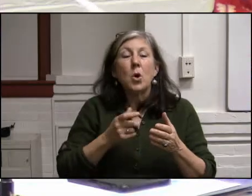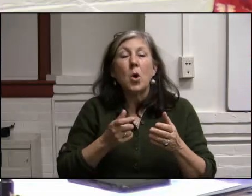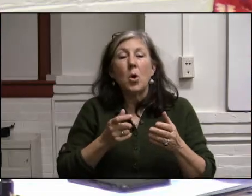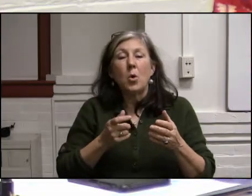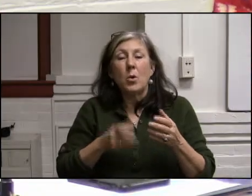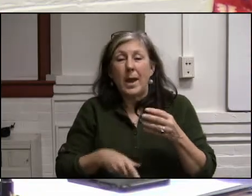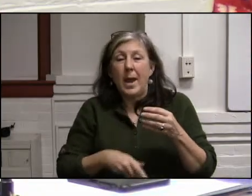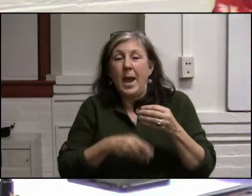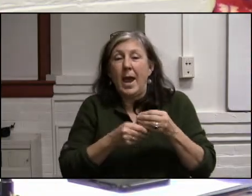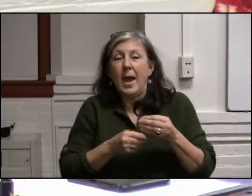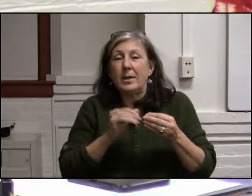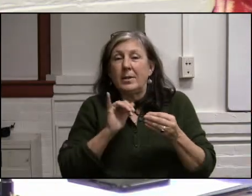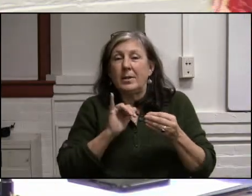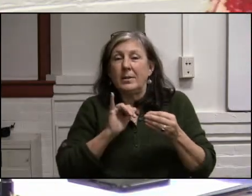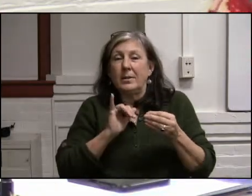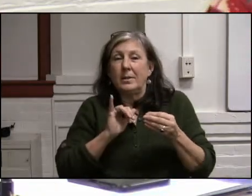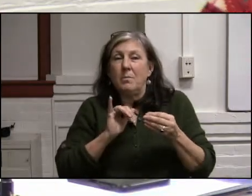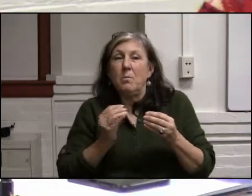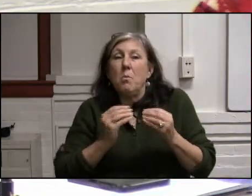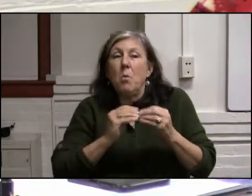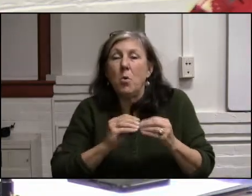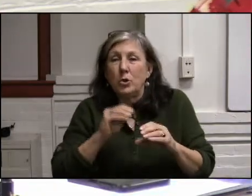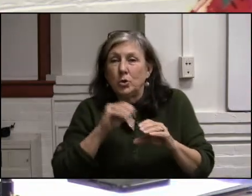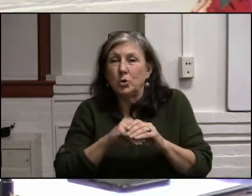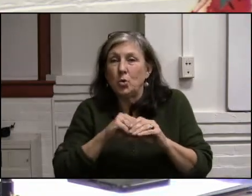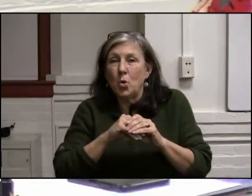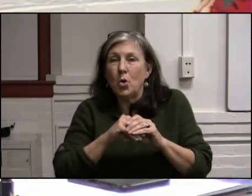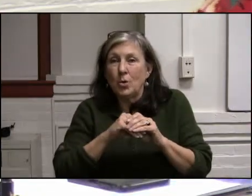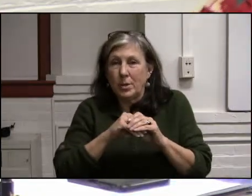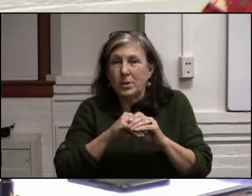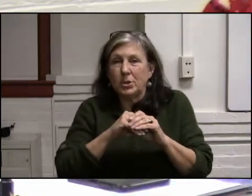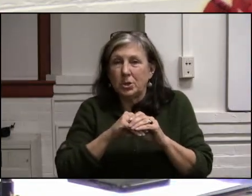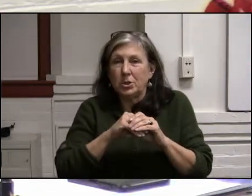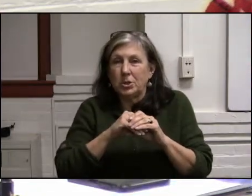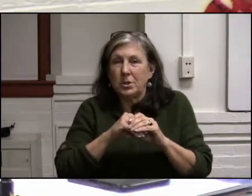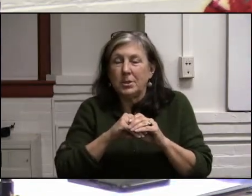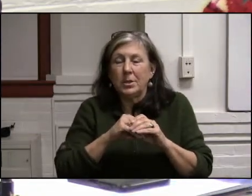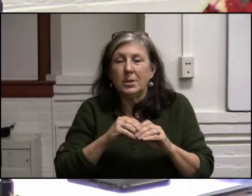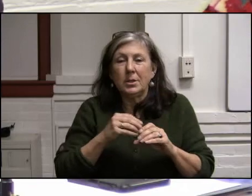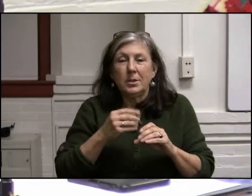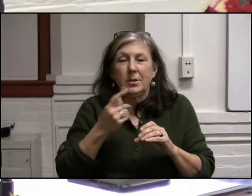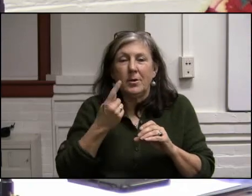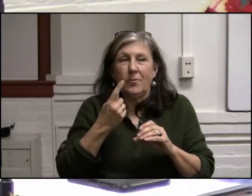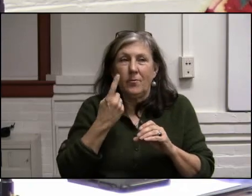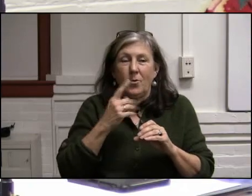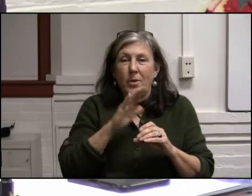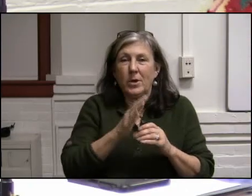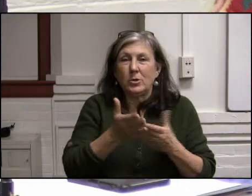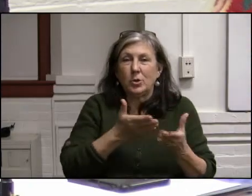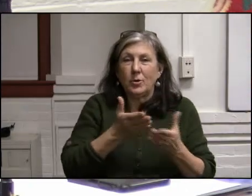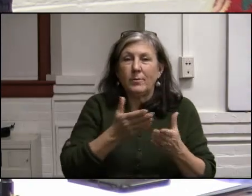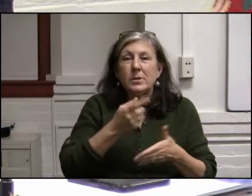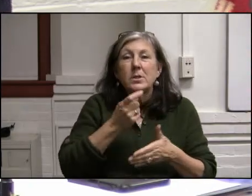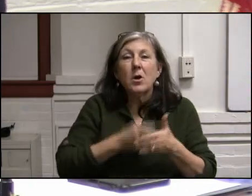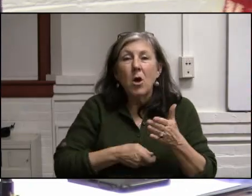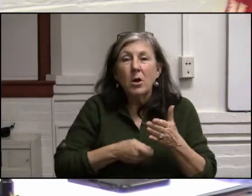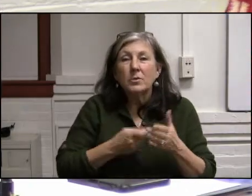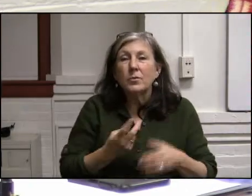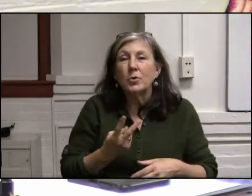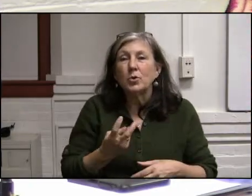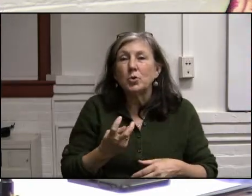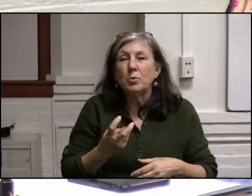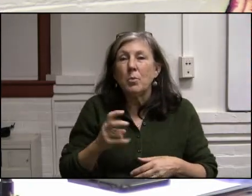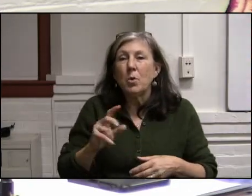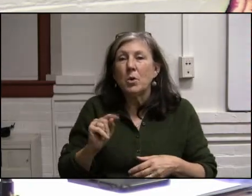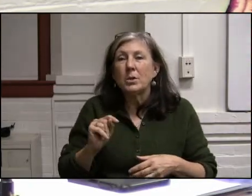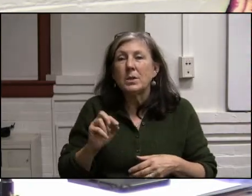to add additional storage within that, the context of those services that are provided, the cost for 2 additional terabytes